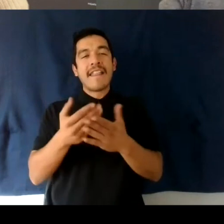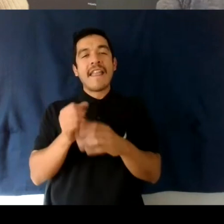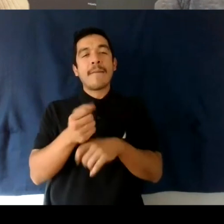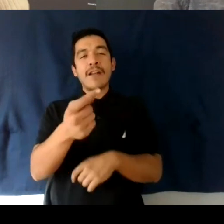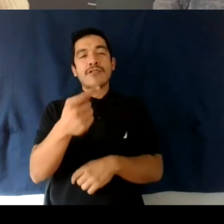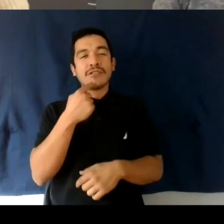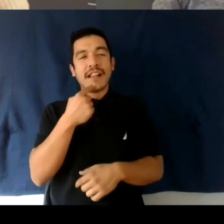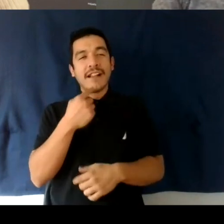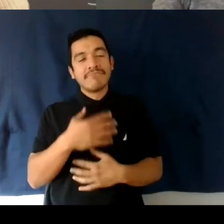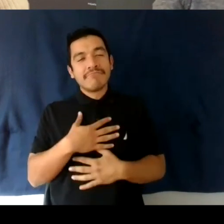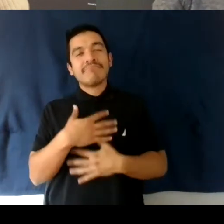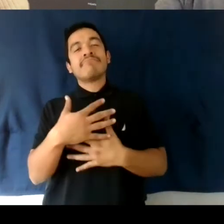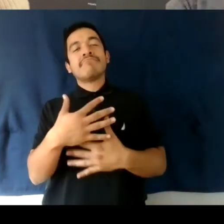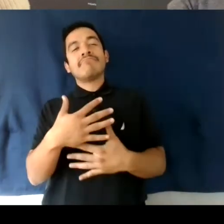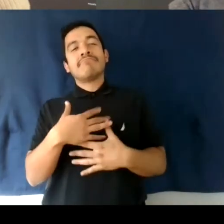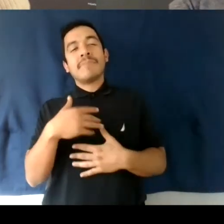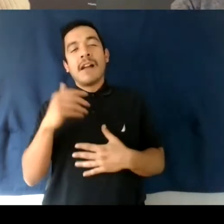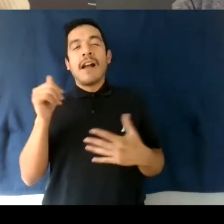say,